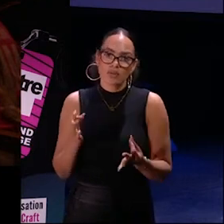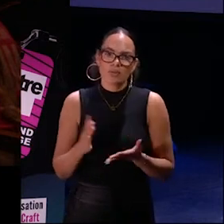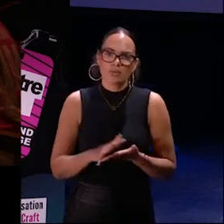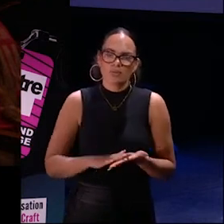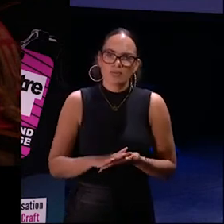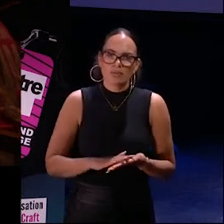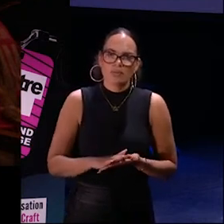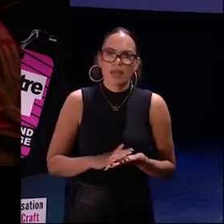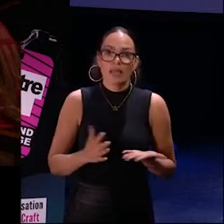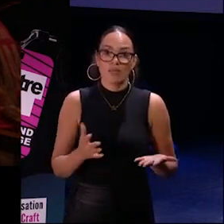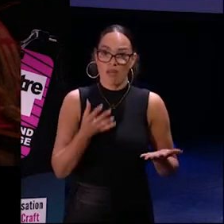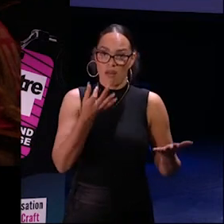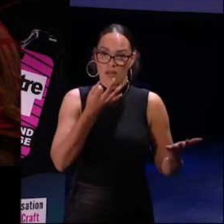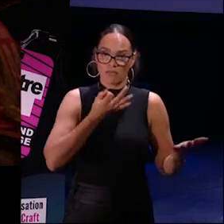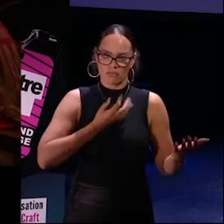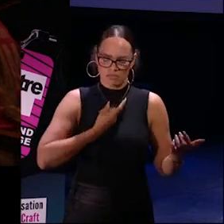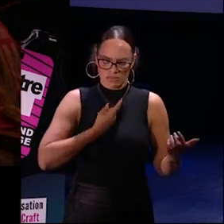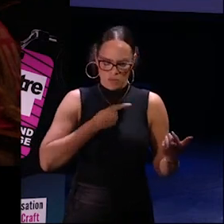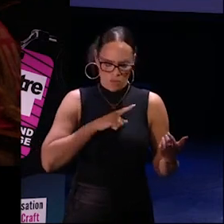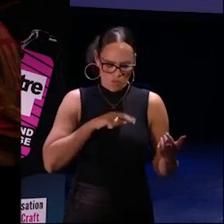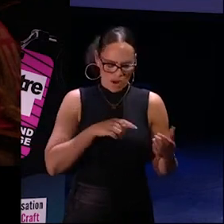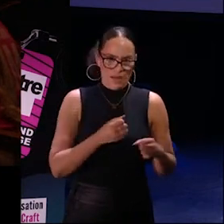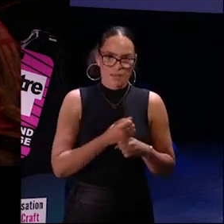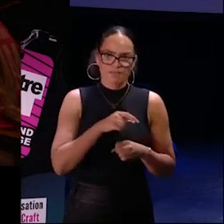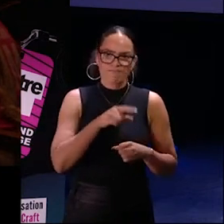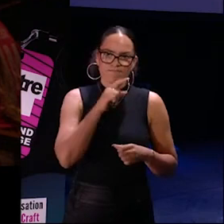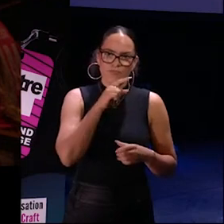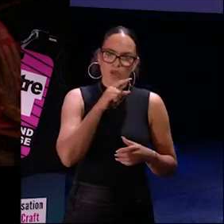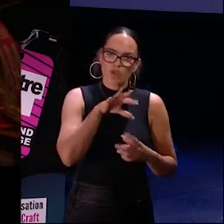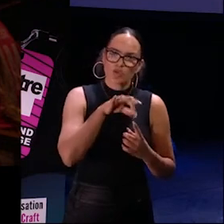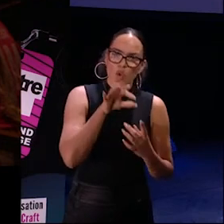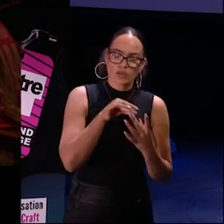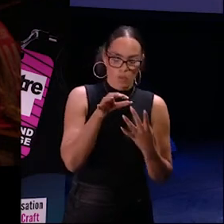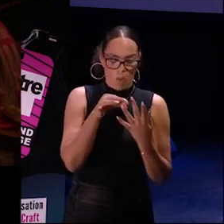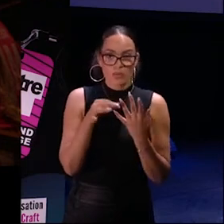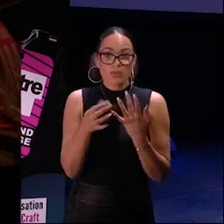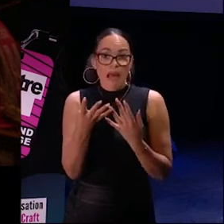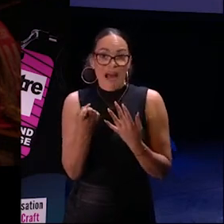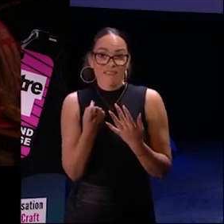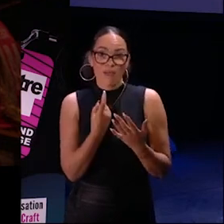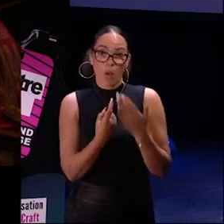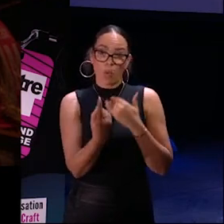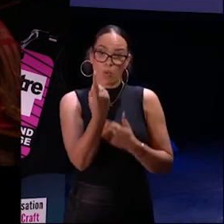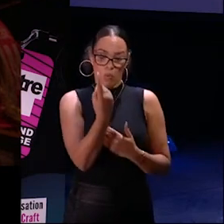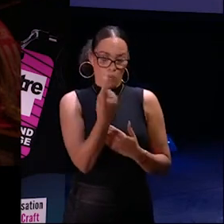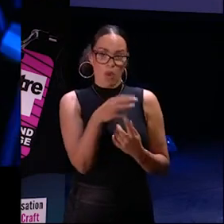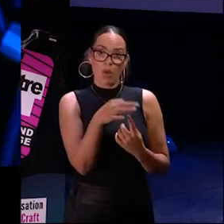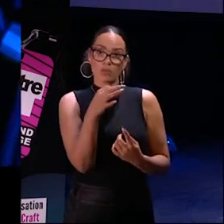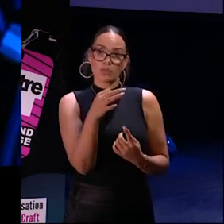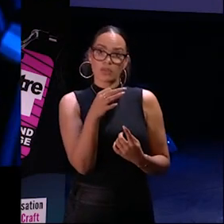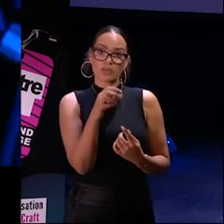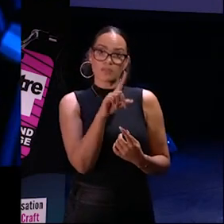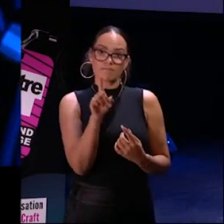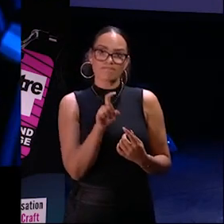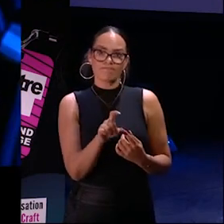like asking myself why I've made a choice, or are there other options? Is this the only option? As well as